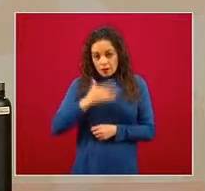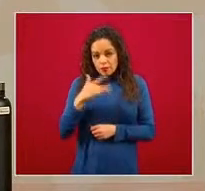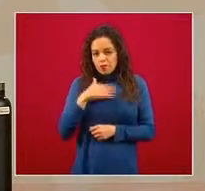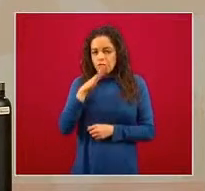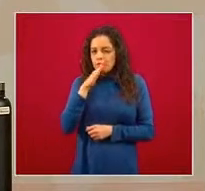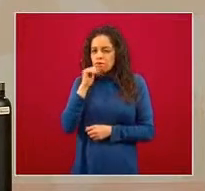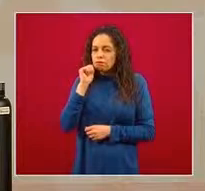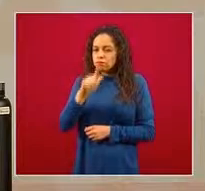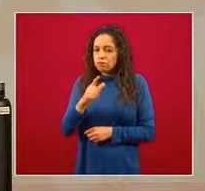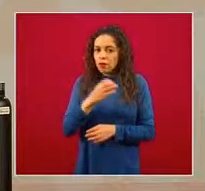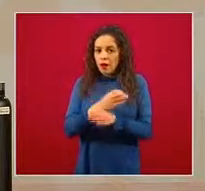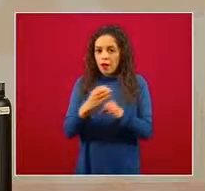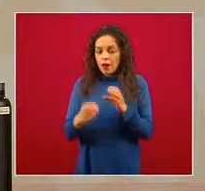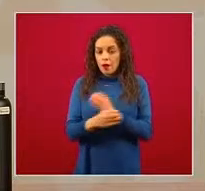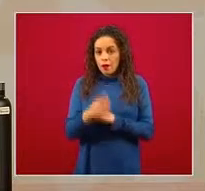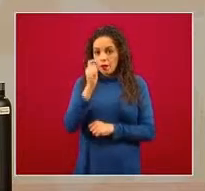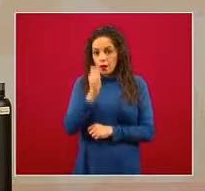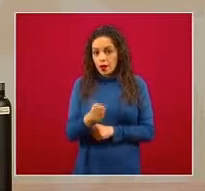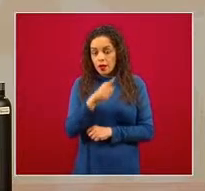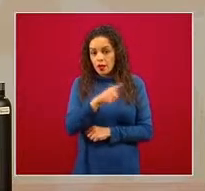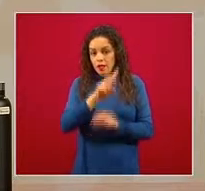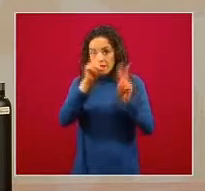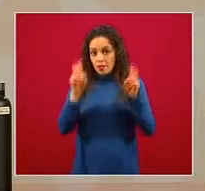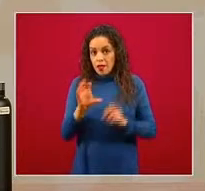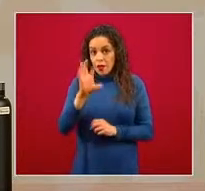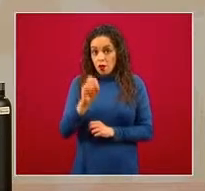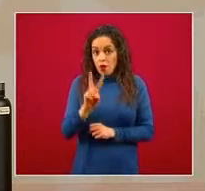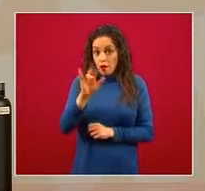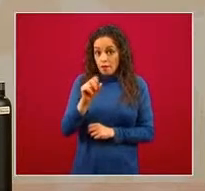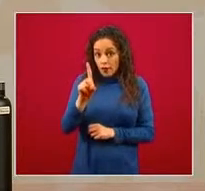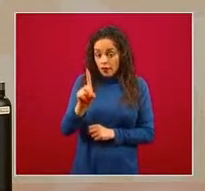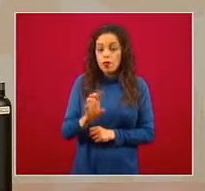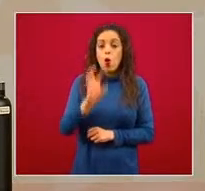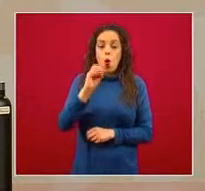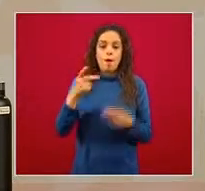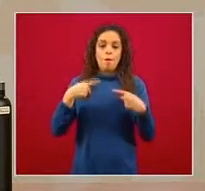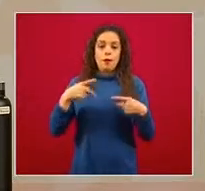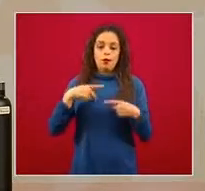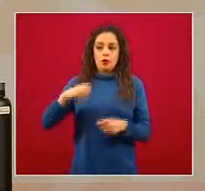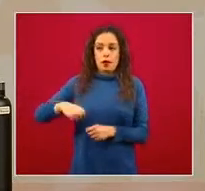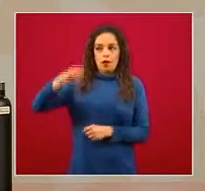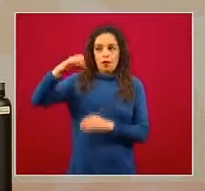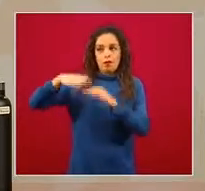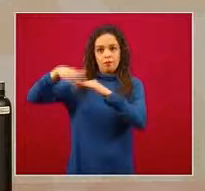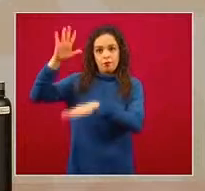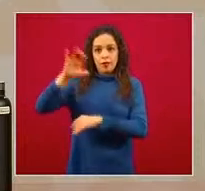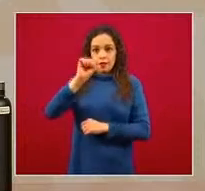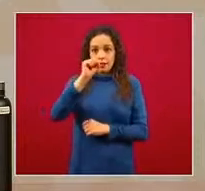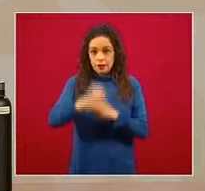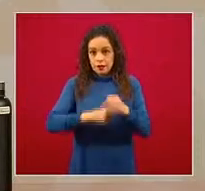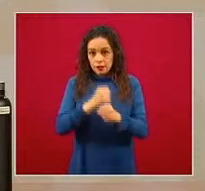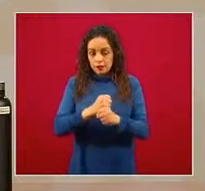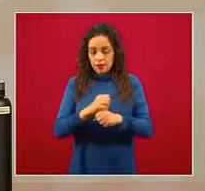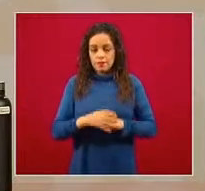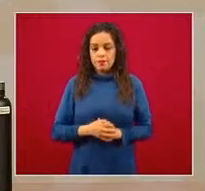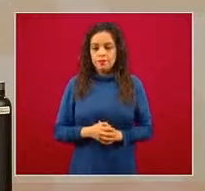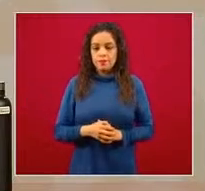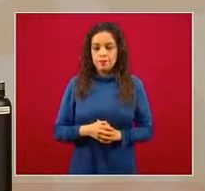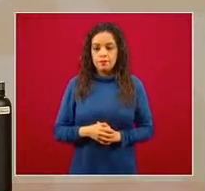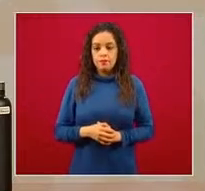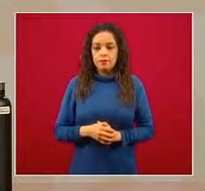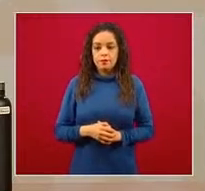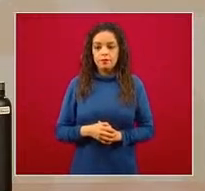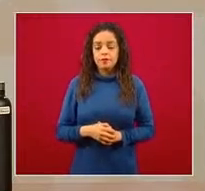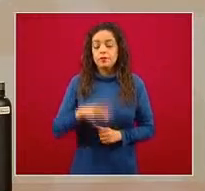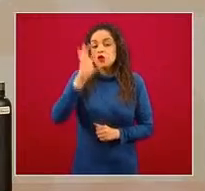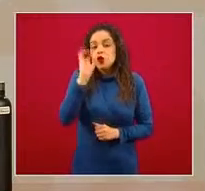COVID symptoms, if you're older than 60 and you feel symptoms of COVID. And we've